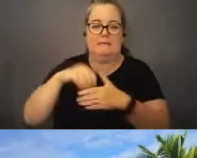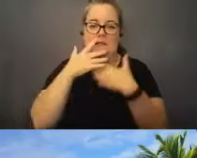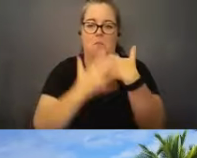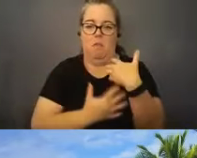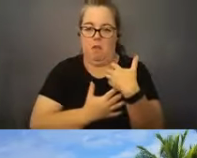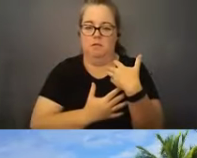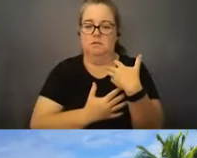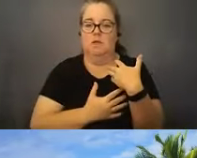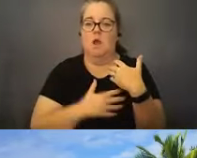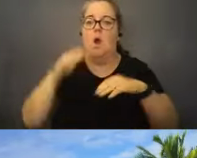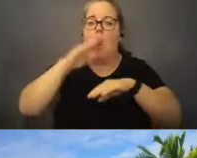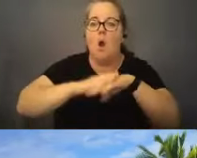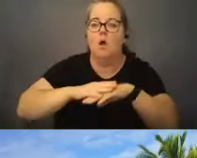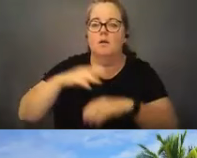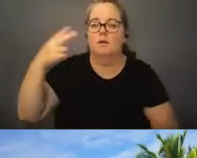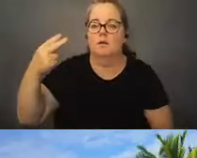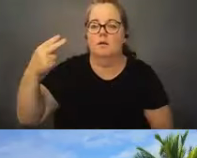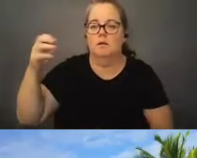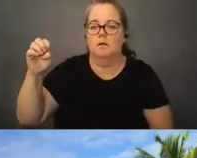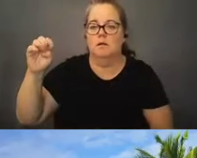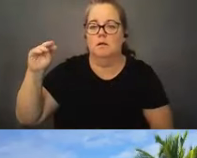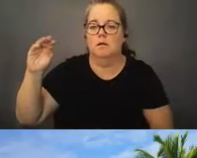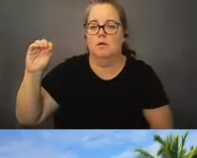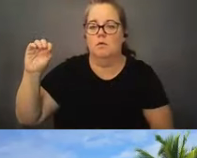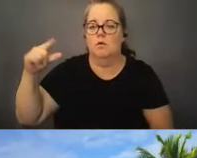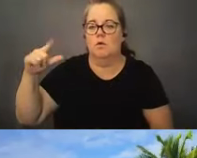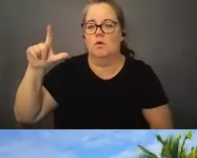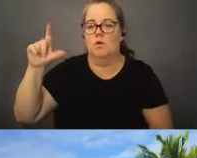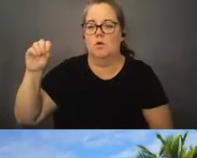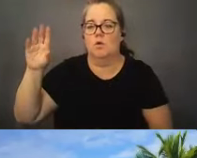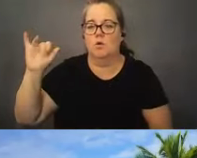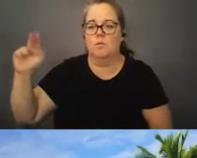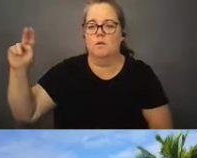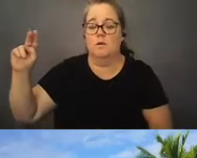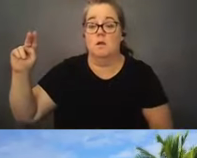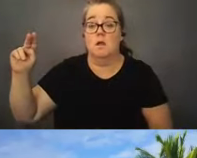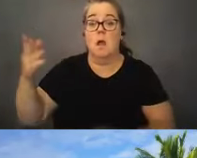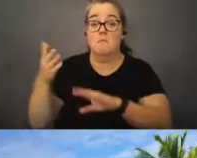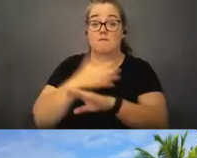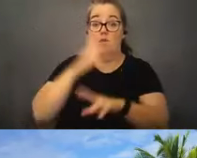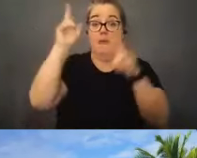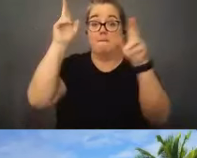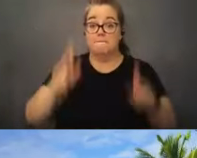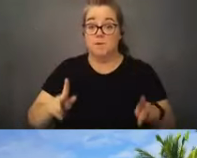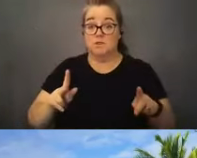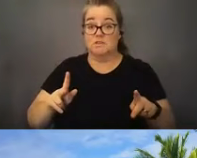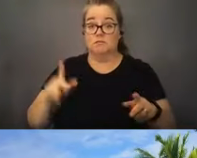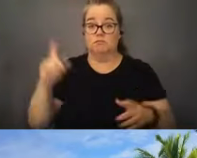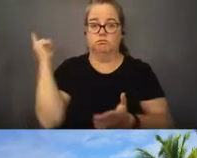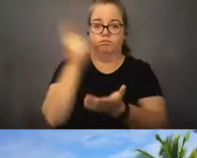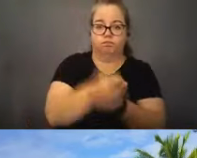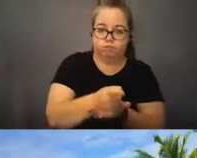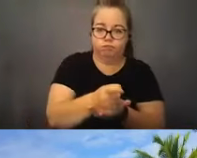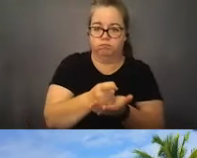the hemoglobin, and that last breath that that person took before they collapsed, they already have oxygen in their